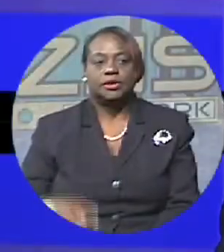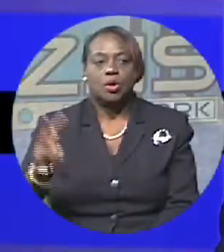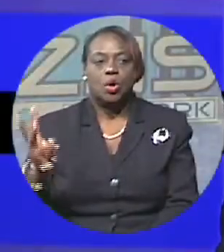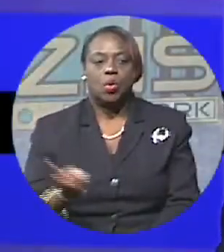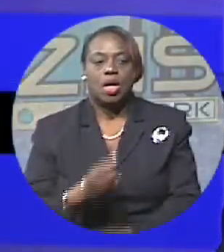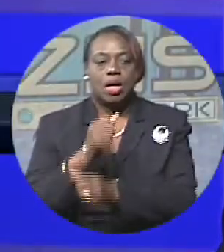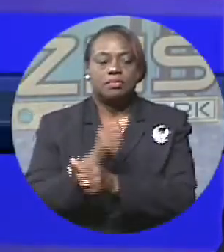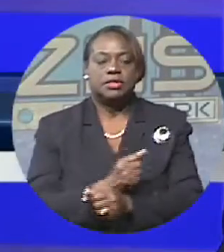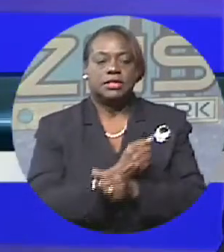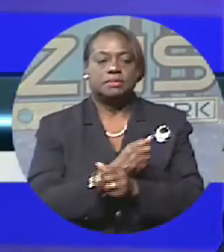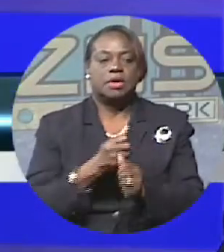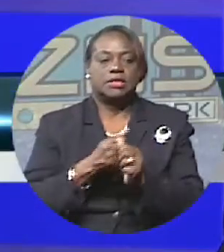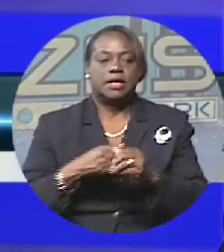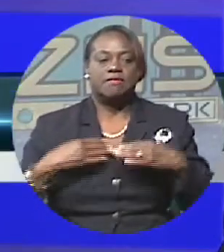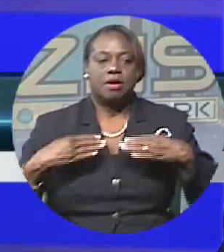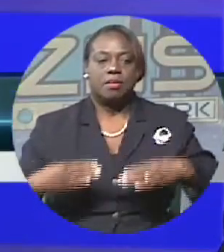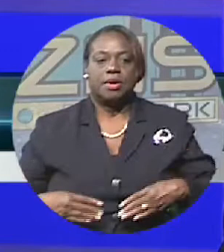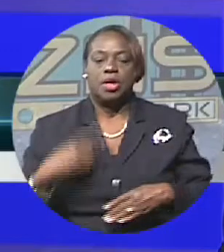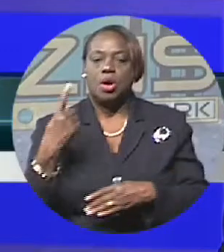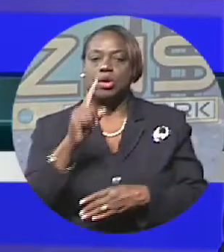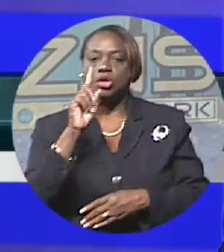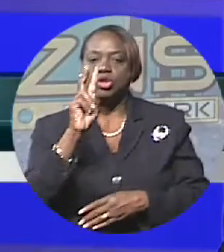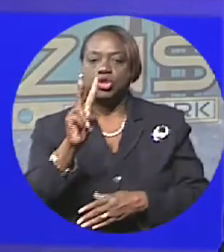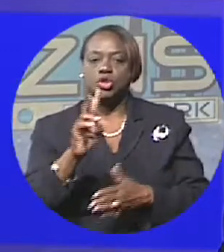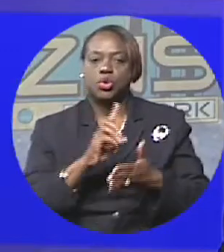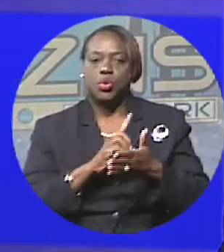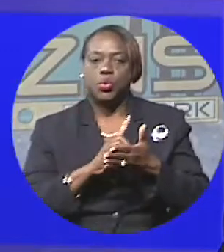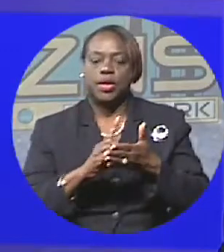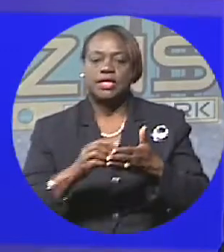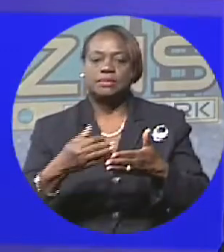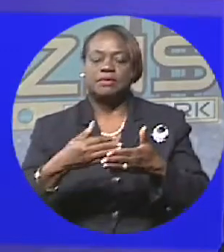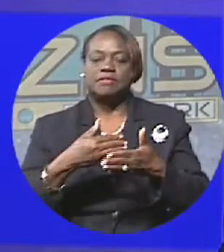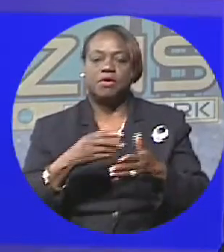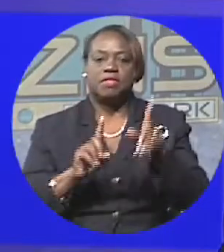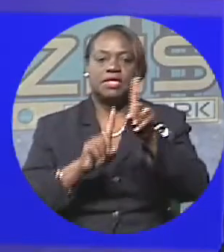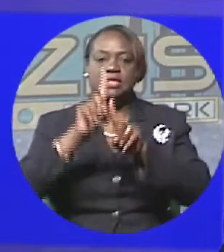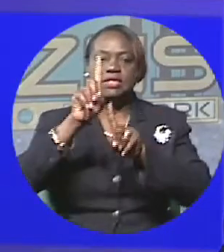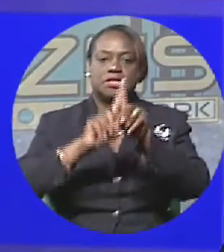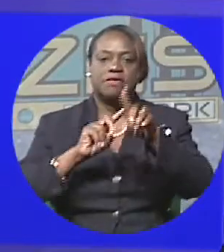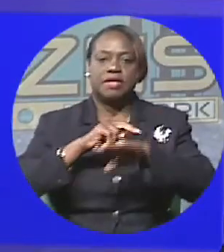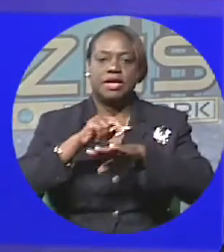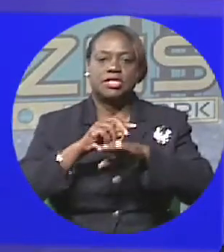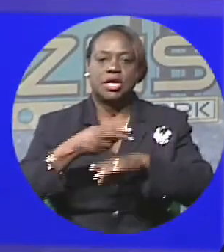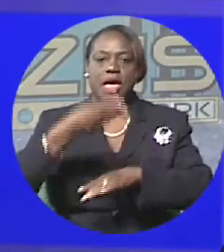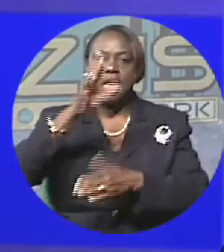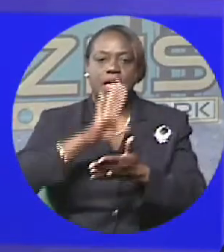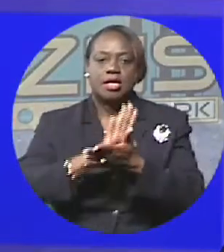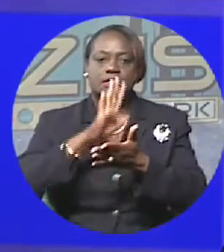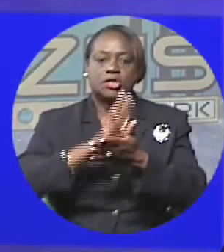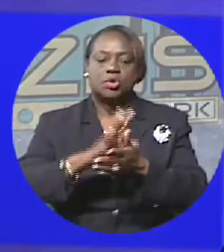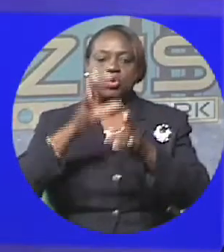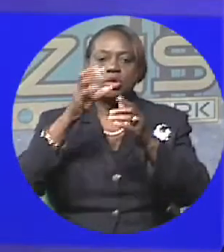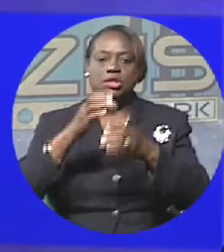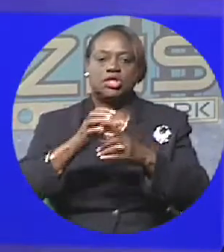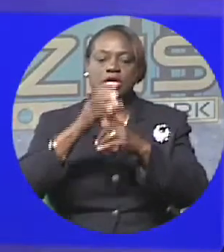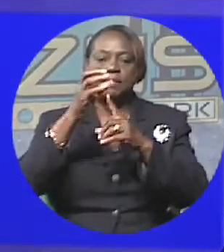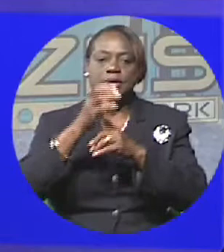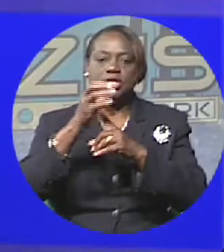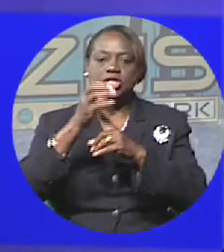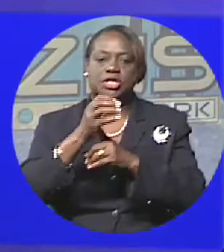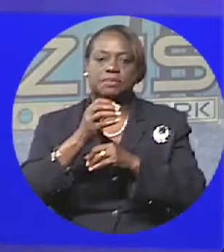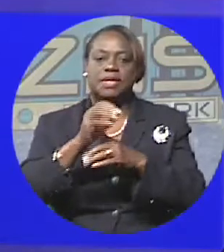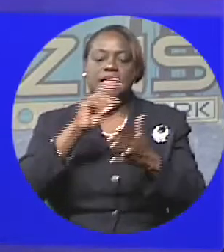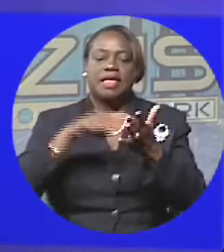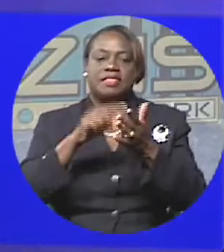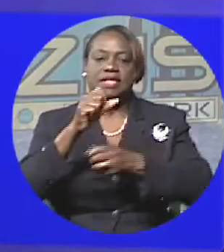Welcome to sports, everybody. There are only 2 weeks to go now until the start of the National High School Track and Field Championships, and this year's edition is